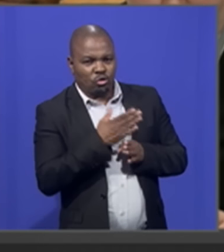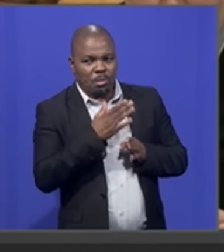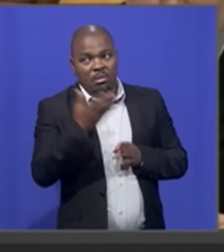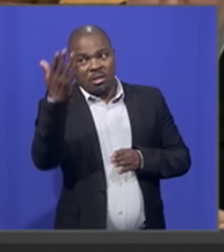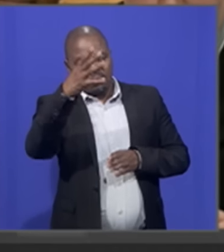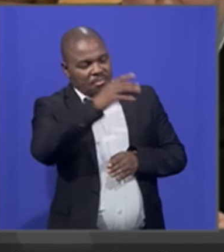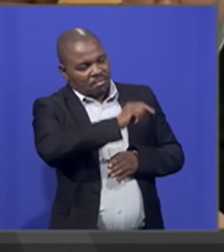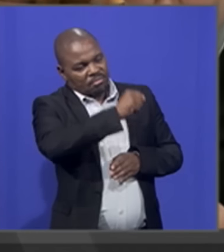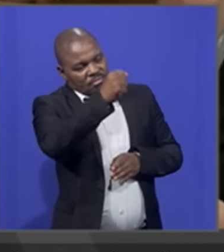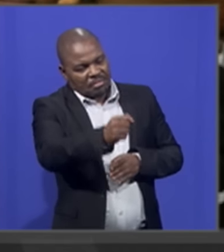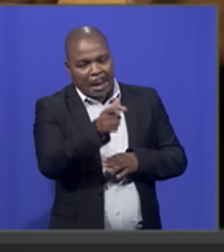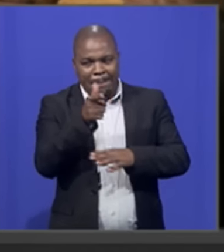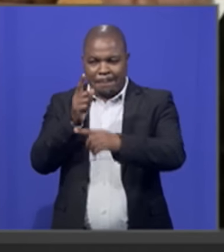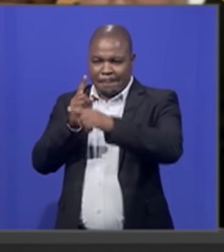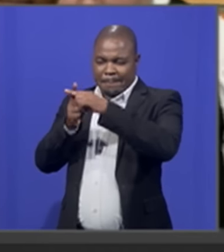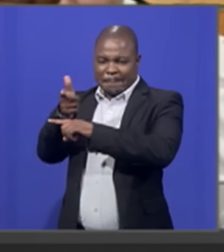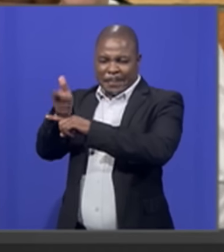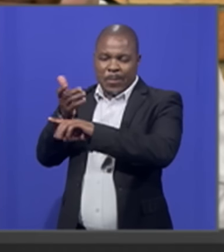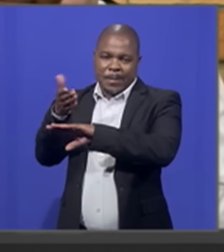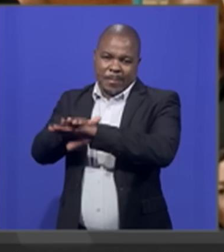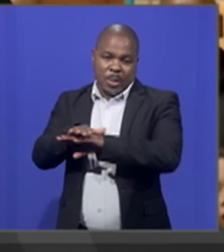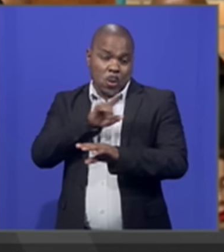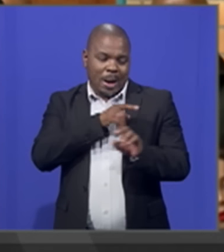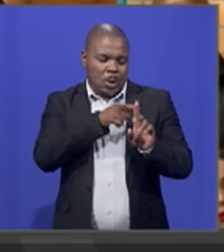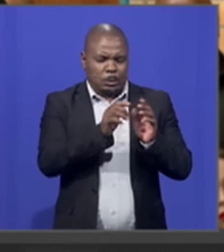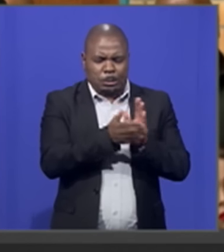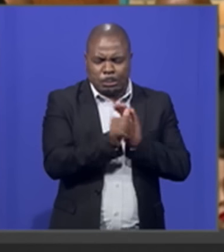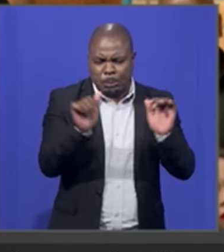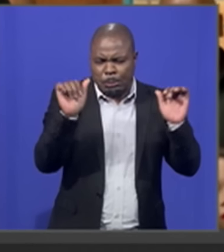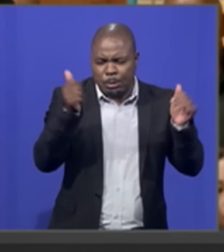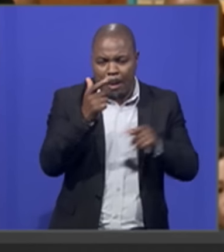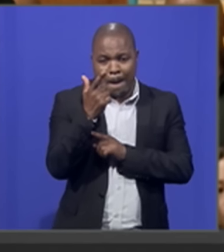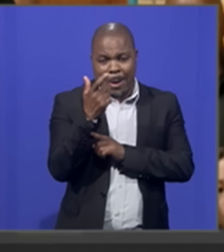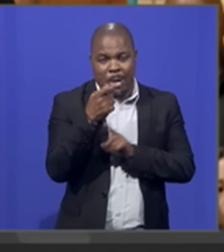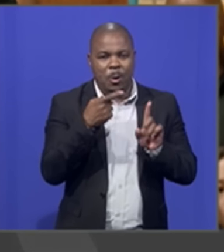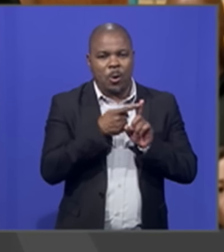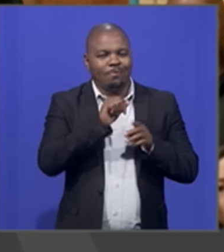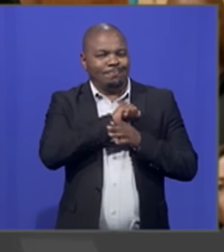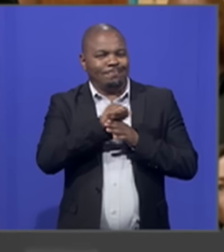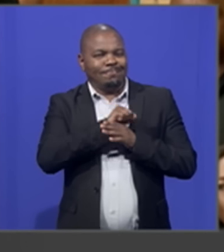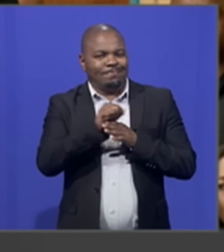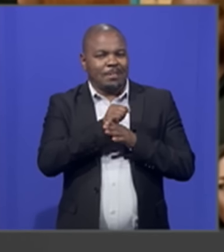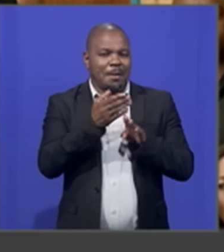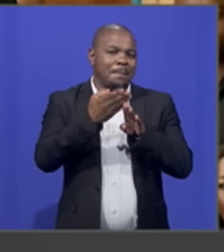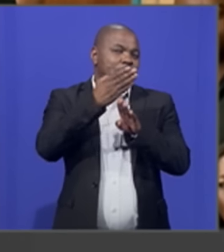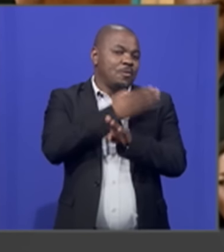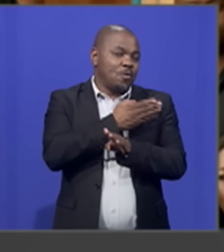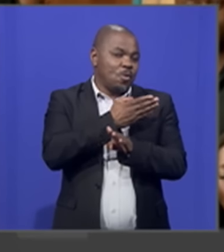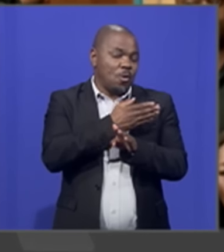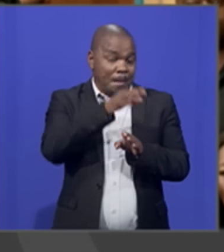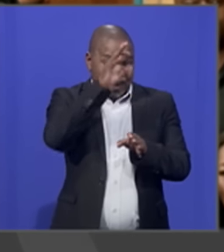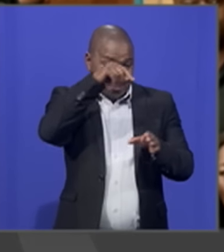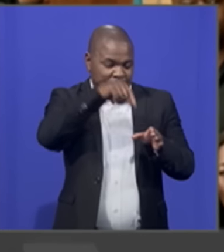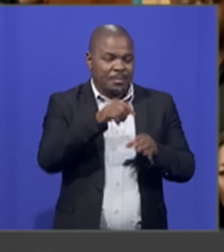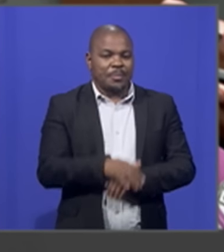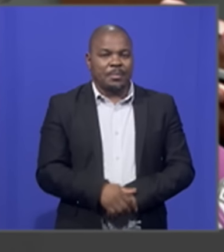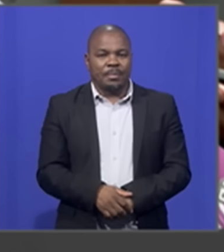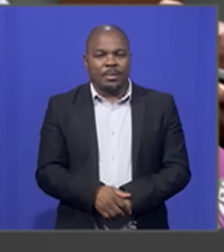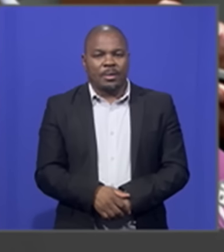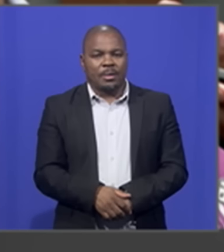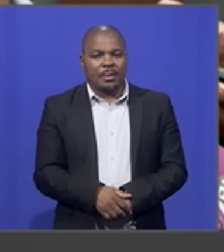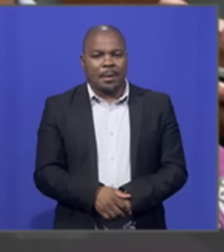ka ona ka lebaka la maitemogelo a gagwe le bokgoni bja go šomiša sethunya ka baka la tlhahlo yeo e tseneletšego yeo a nago le yona.